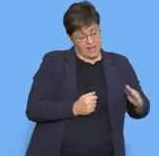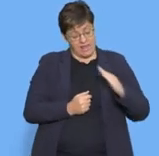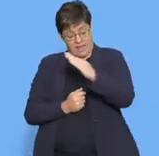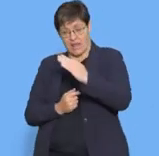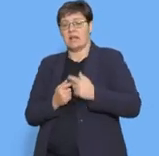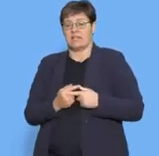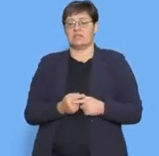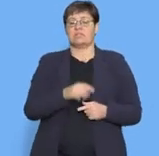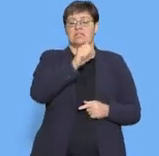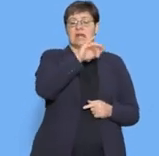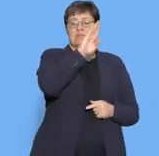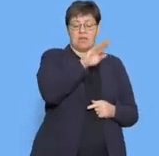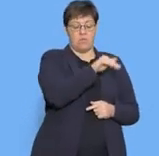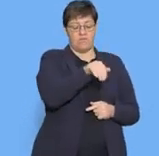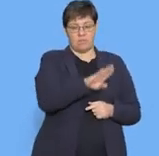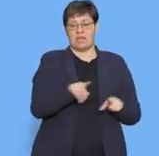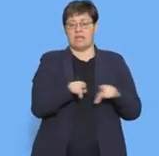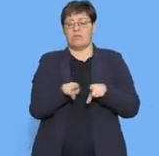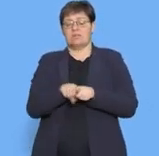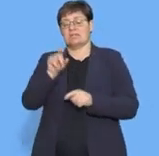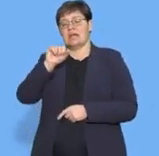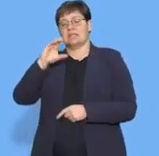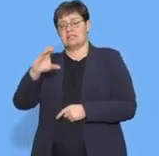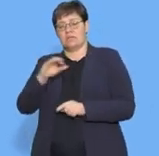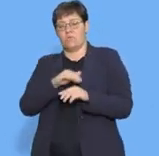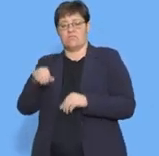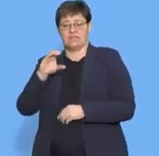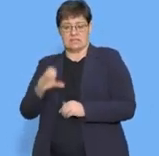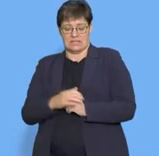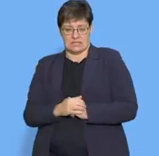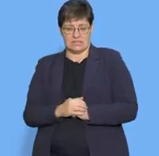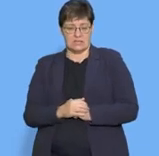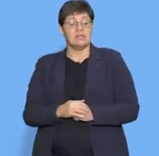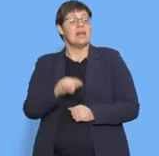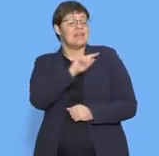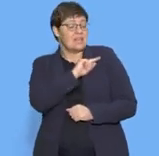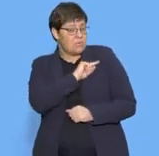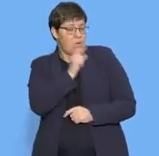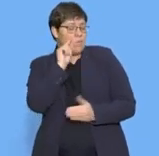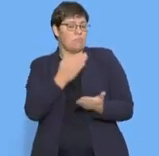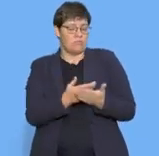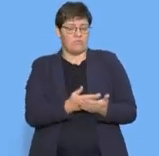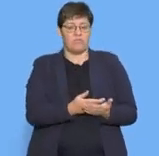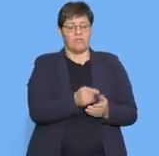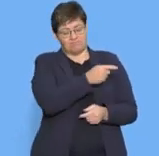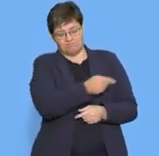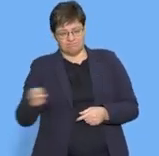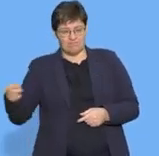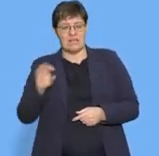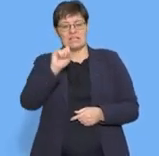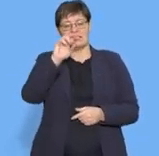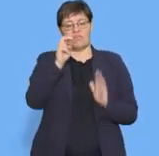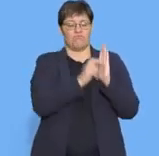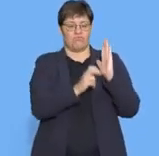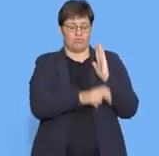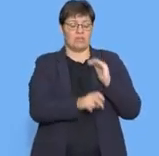over B is equal to sine C over C. So basically what we've just done now is we've proved the entire